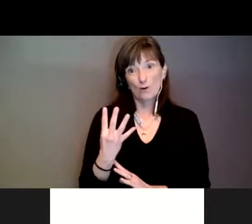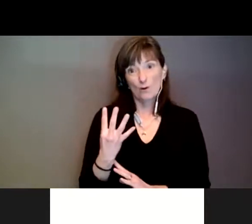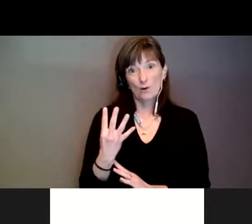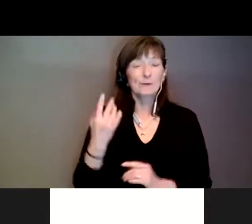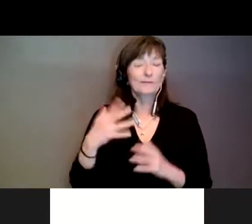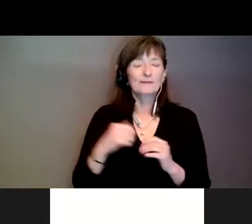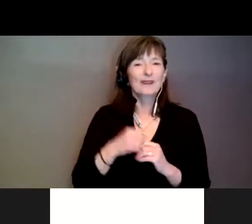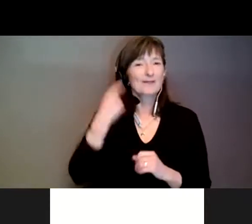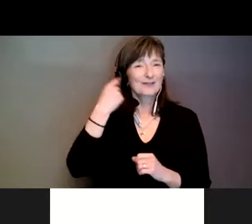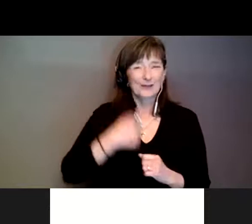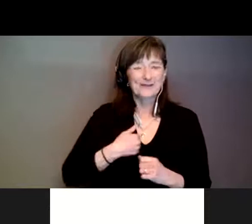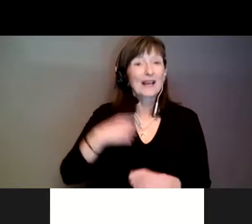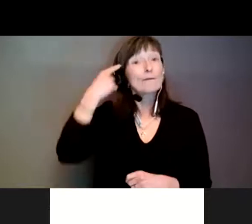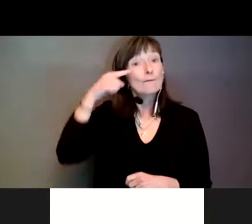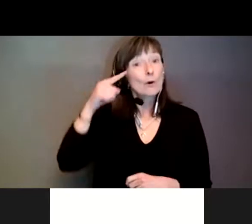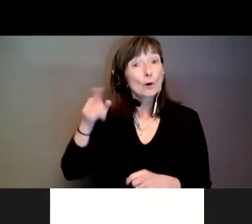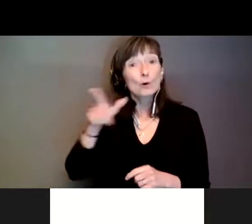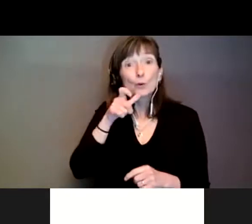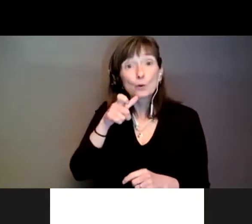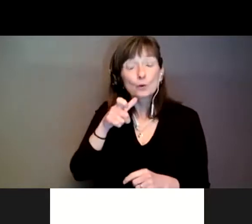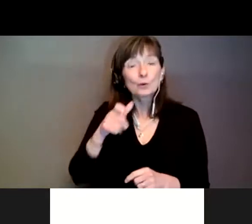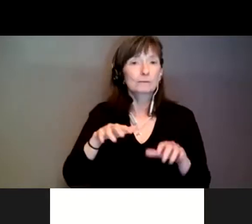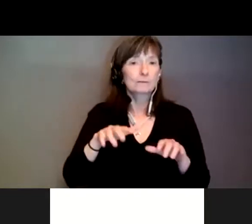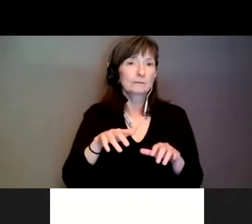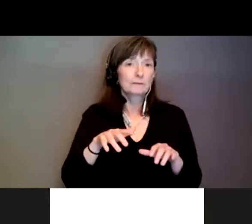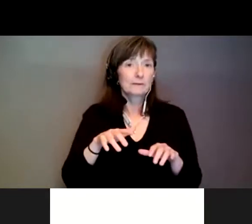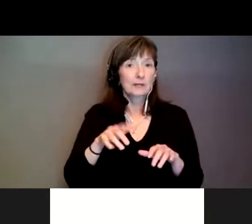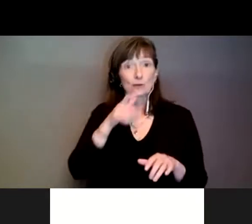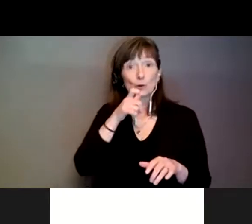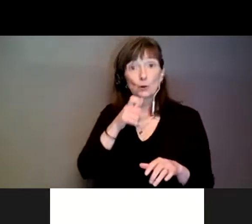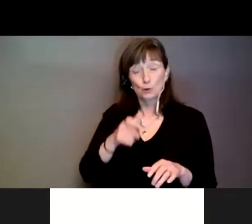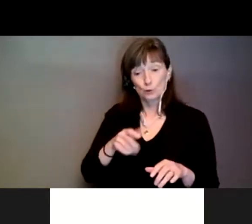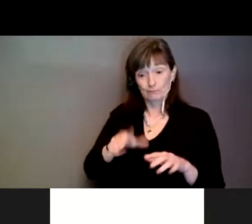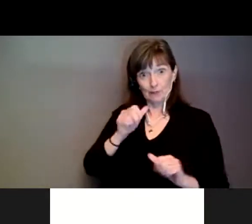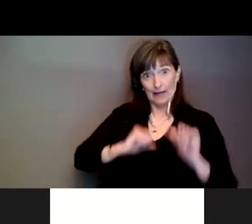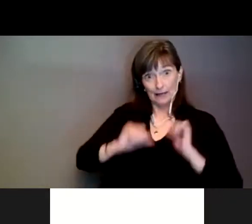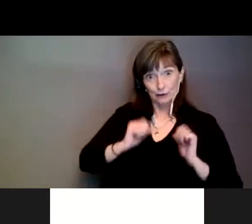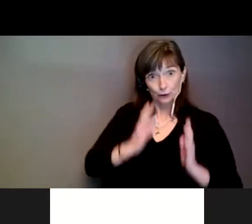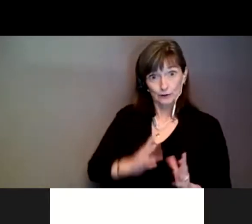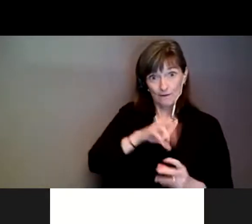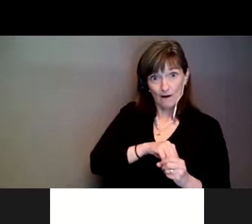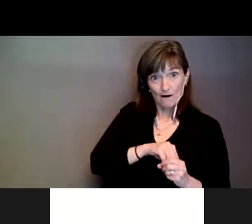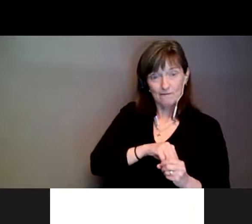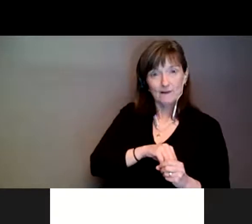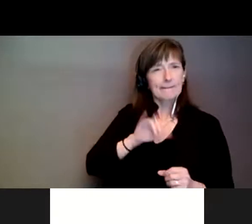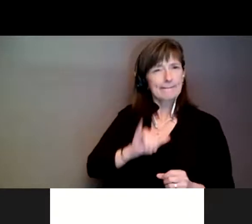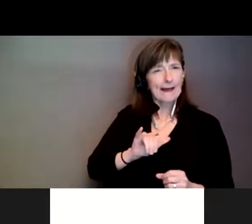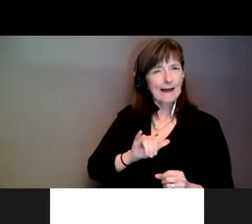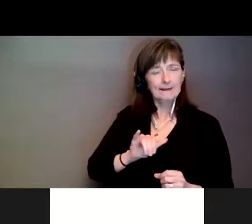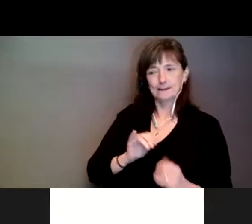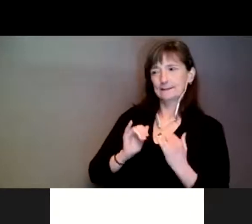the peers of those who are who have created the piece. And in this case,